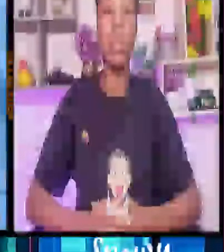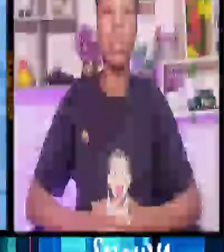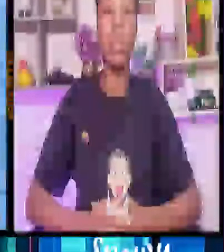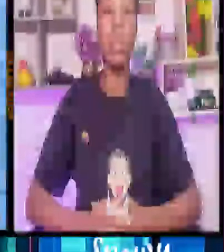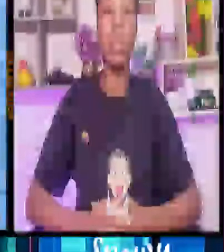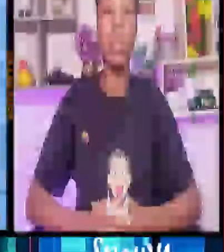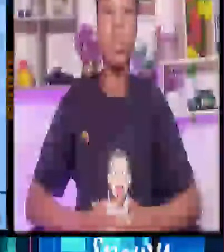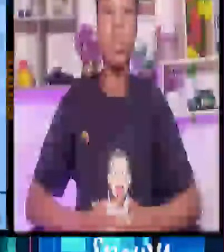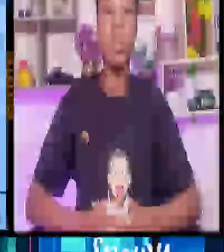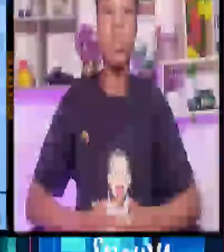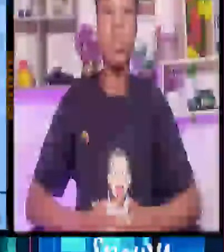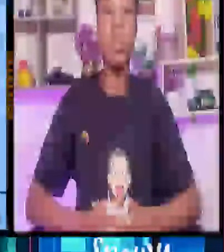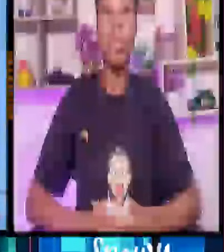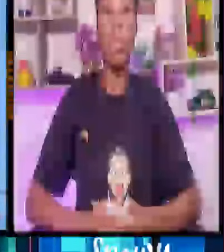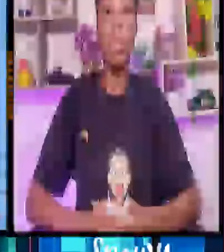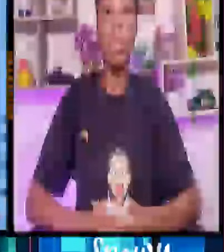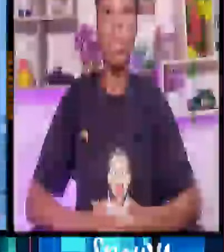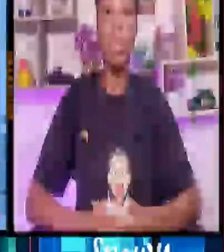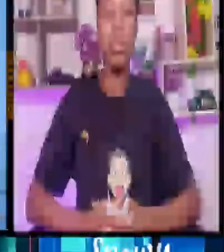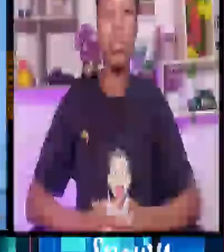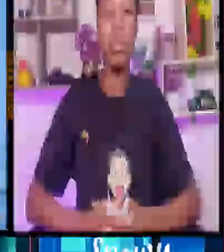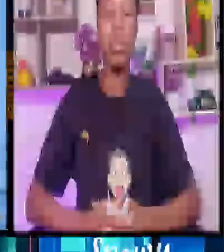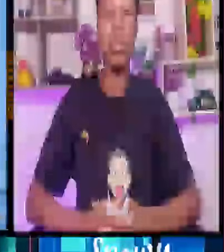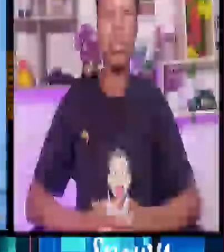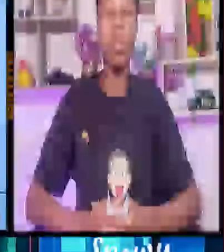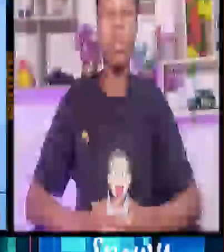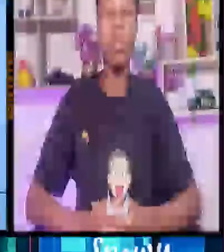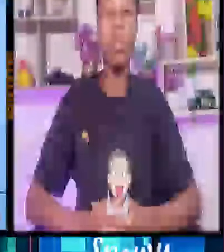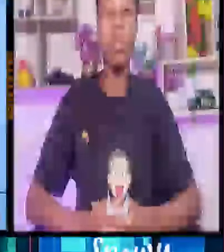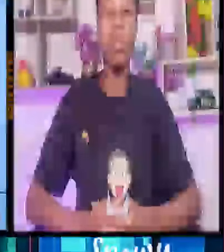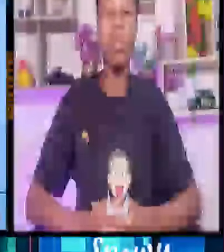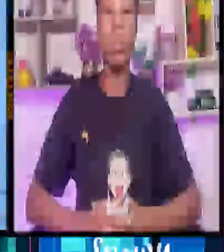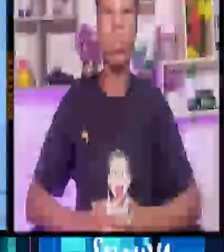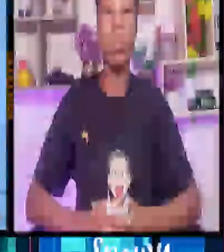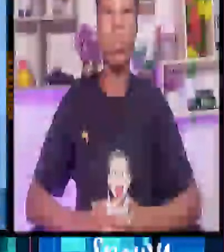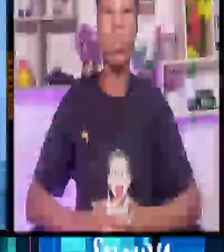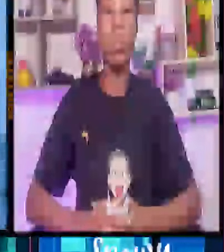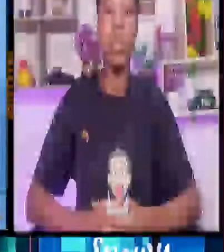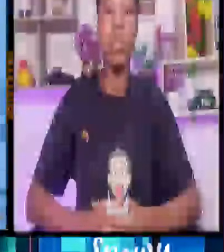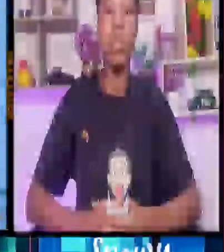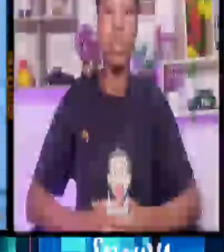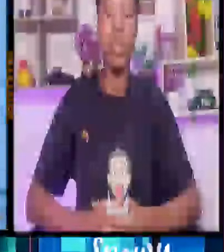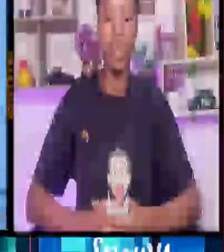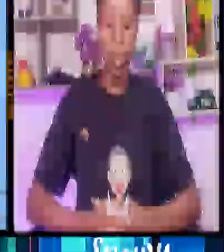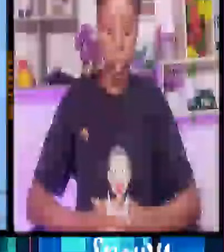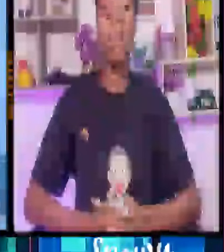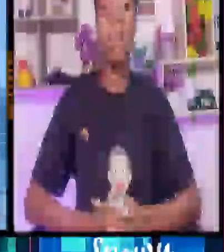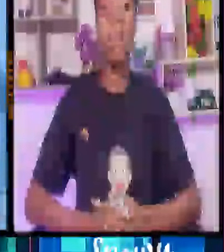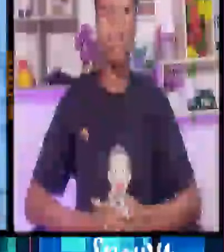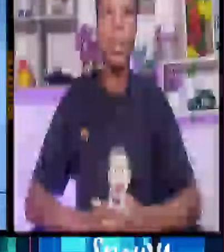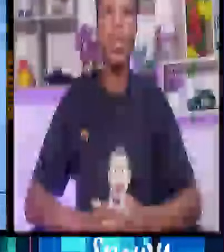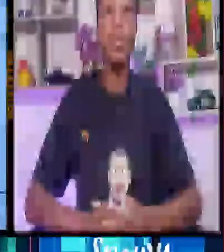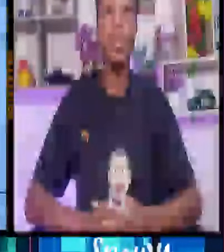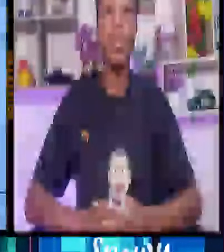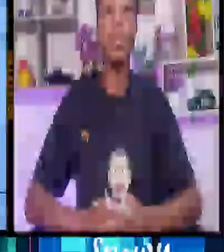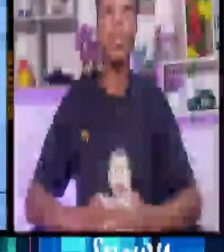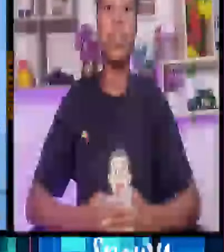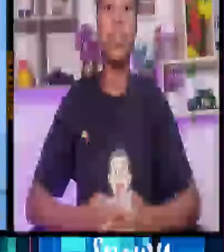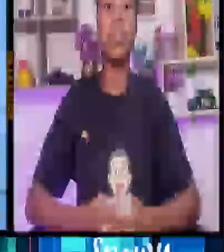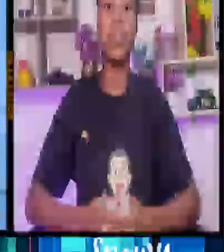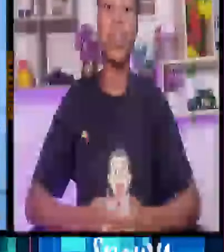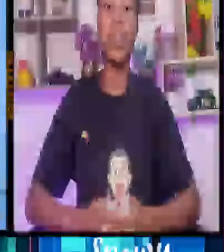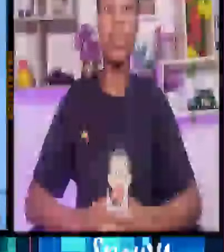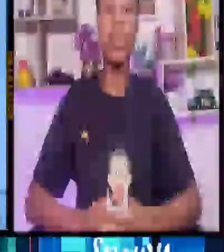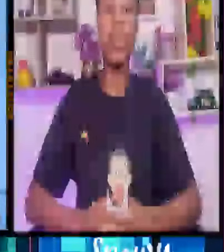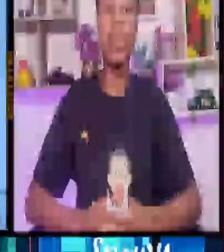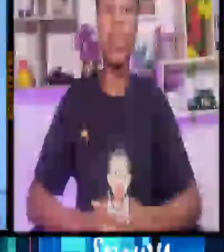categorically that Miracles Abuaji was engaged prior to this, and of course, we cannot book you for you to walk in here. Which TV station put somebody on the flyer